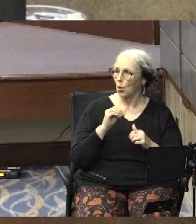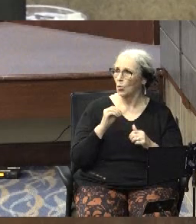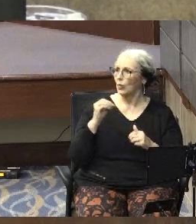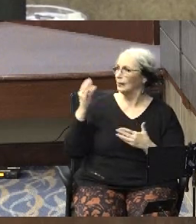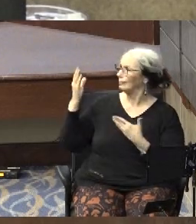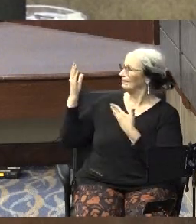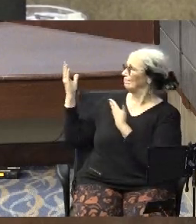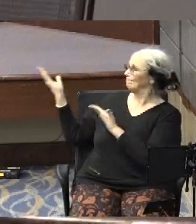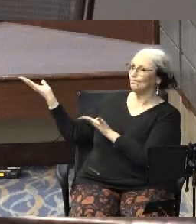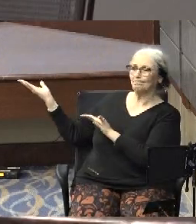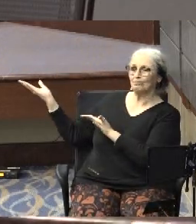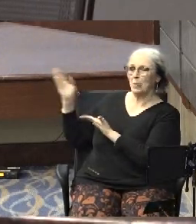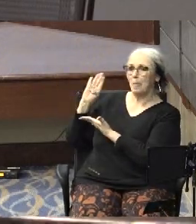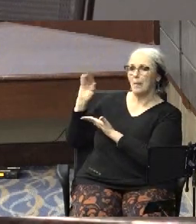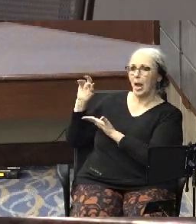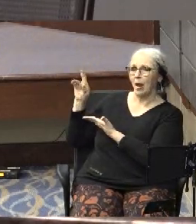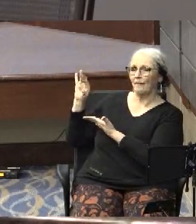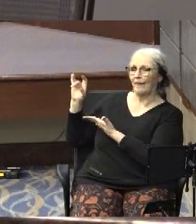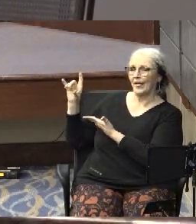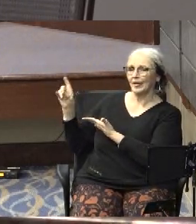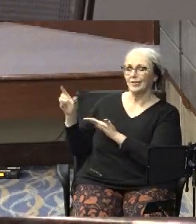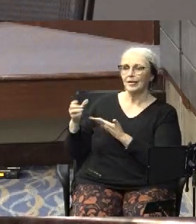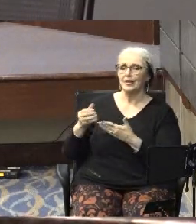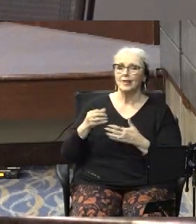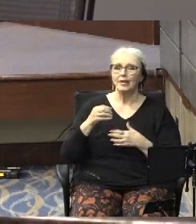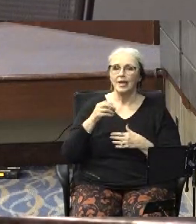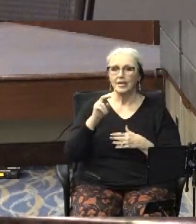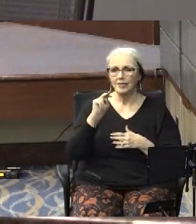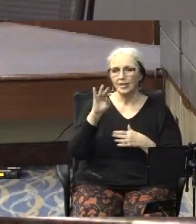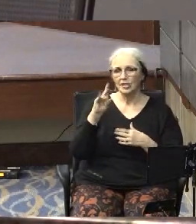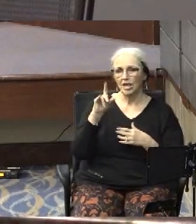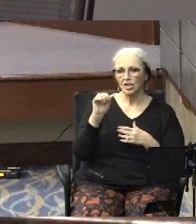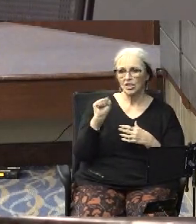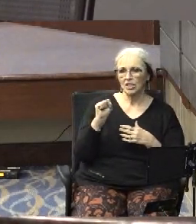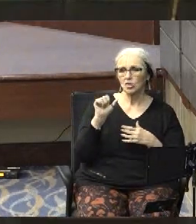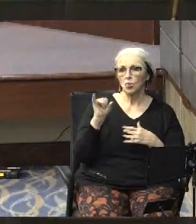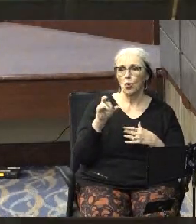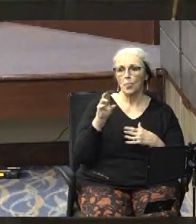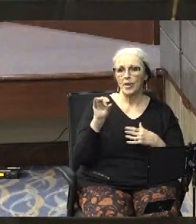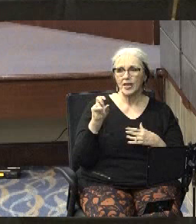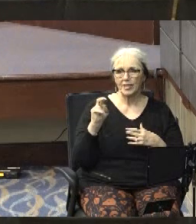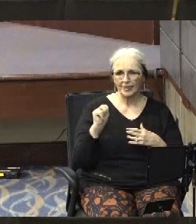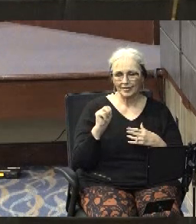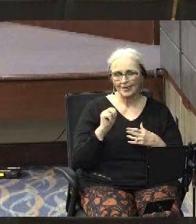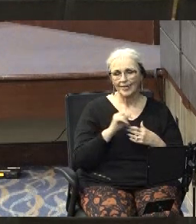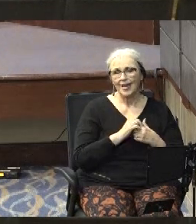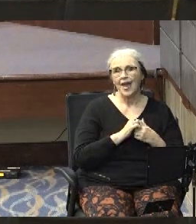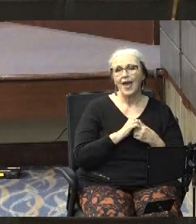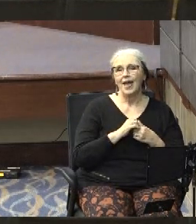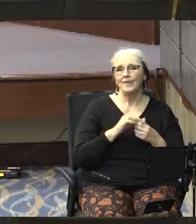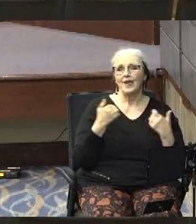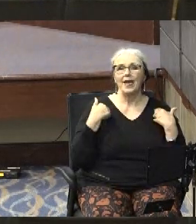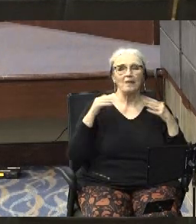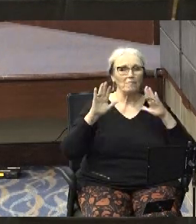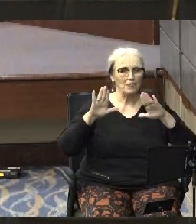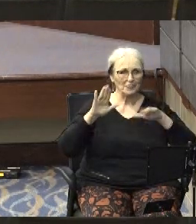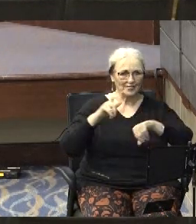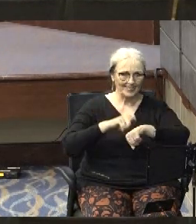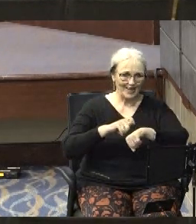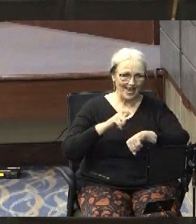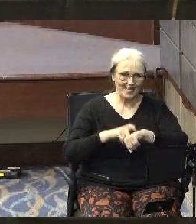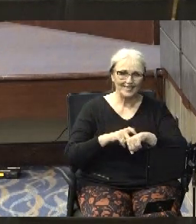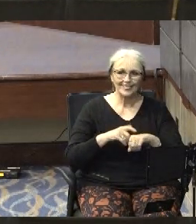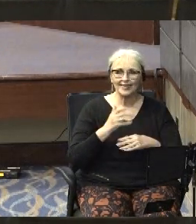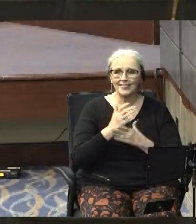Bearfield, and Chef Air, Natasha Jarman, of the Heirs Table, and we had a wonderful time. We had